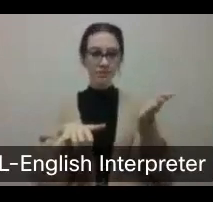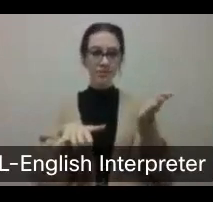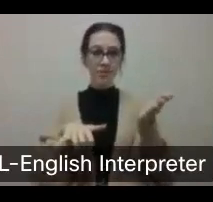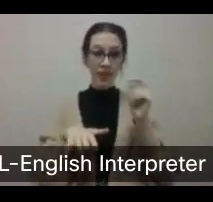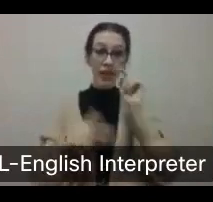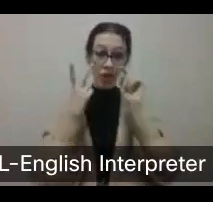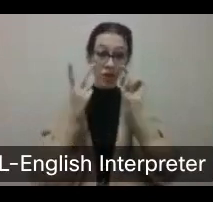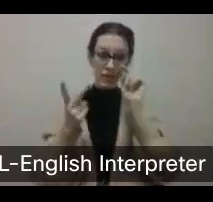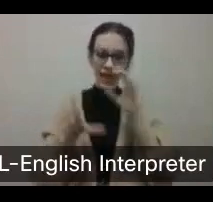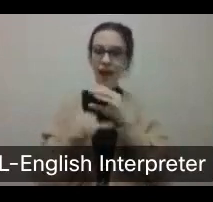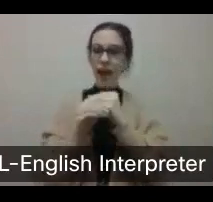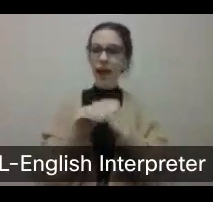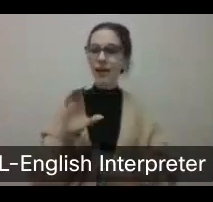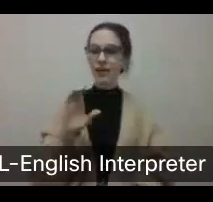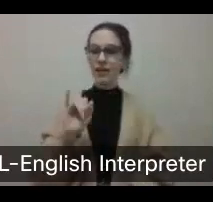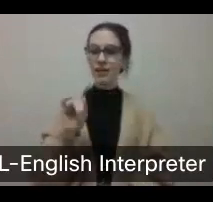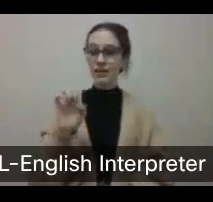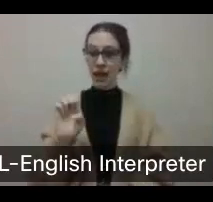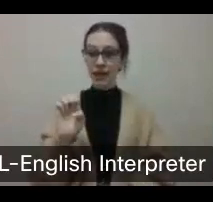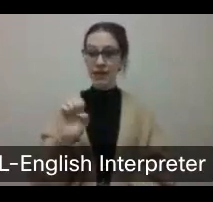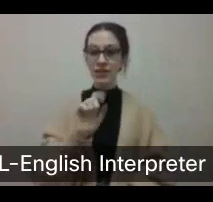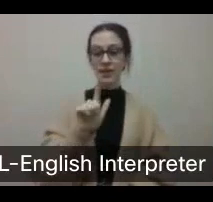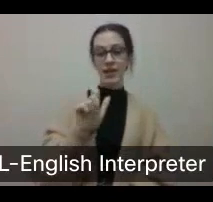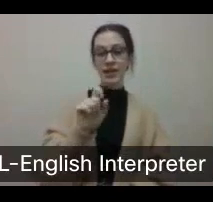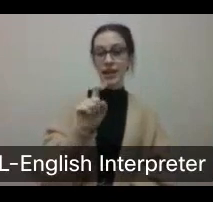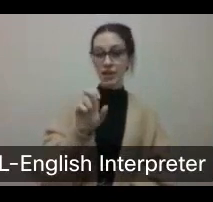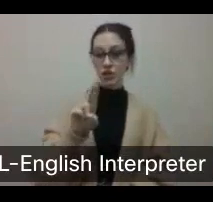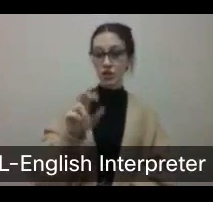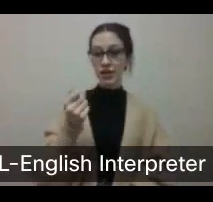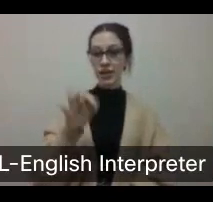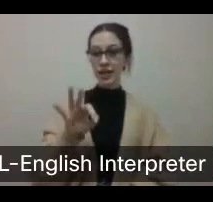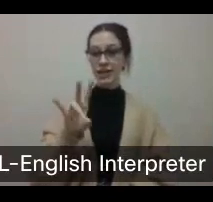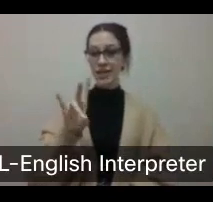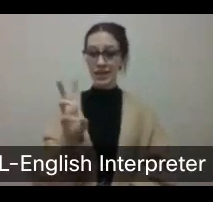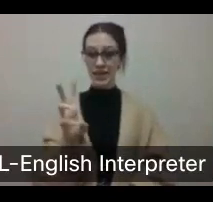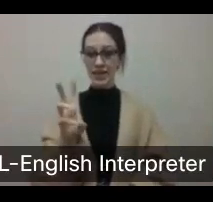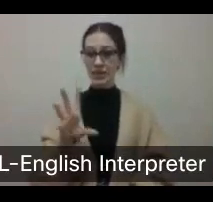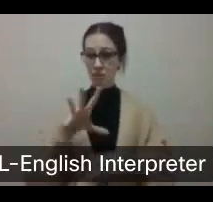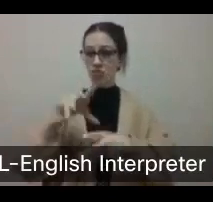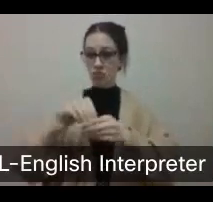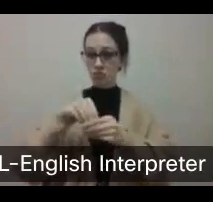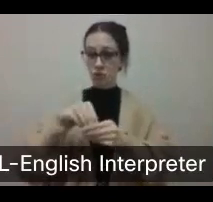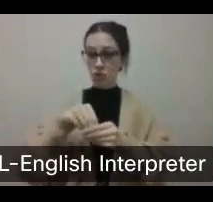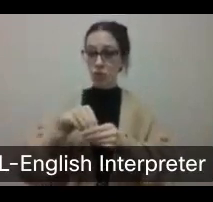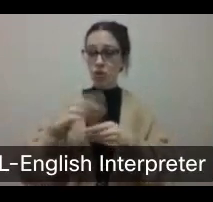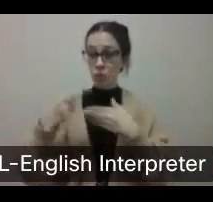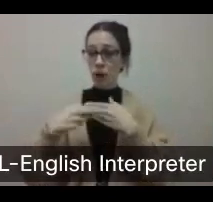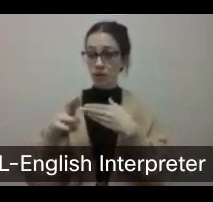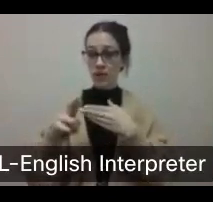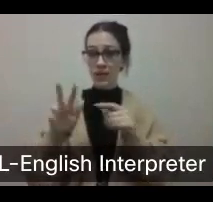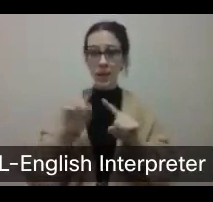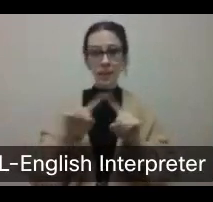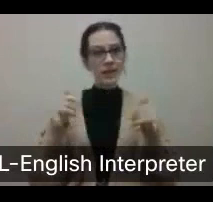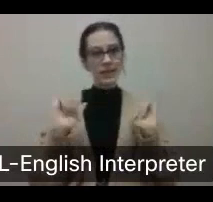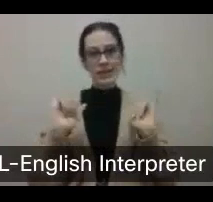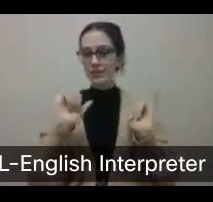1976, even with that, the paraphrase itself is too close to the original. Simply changing synonyms